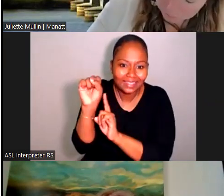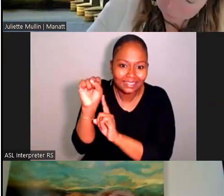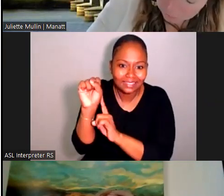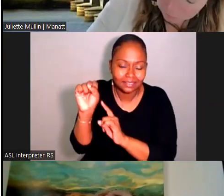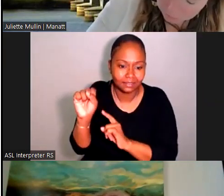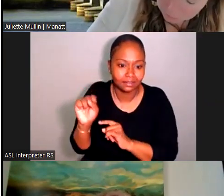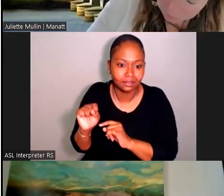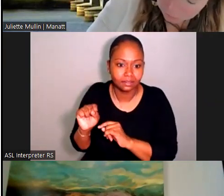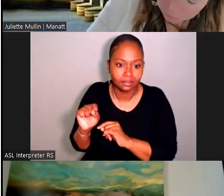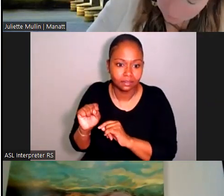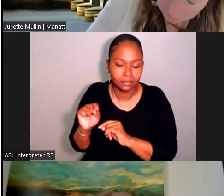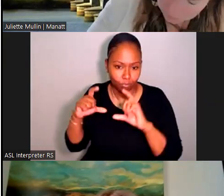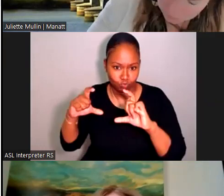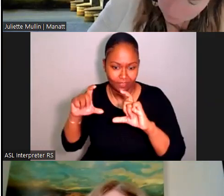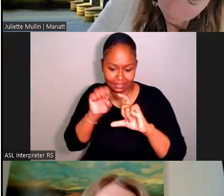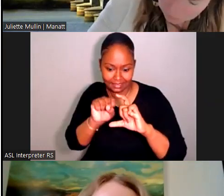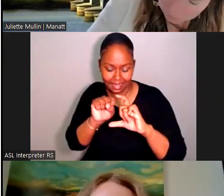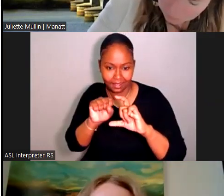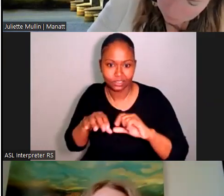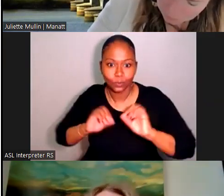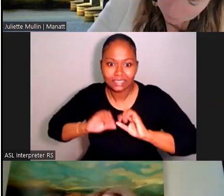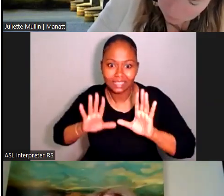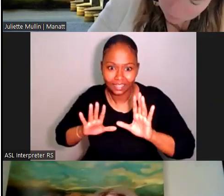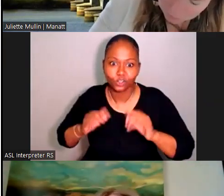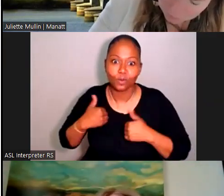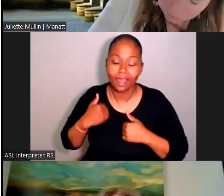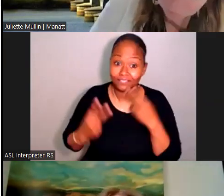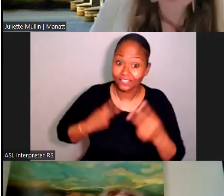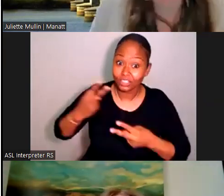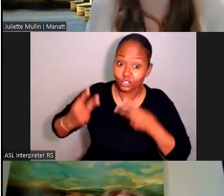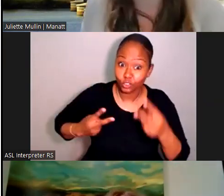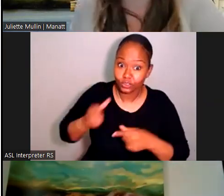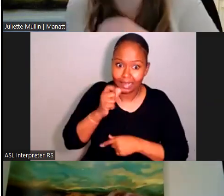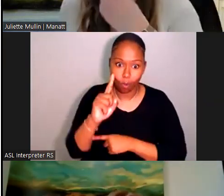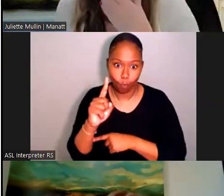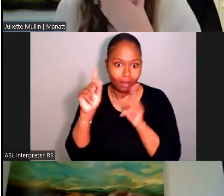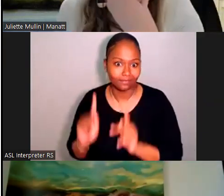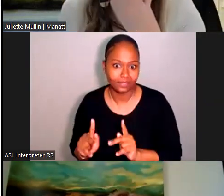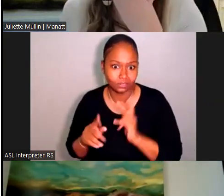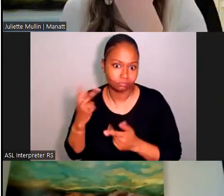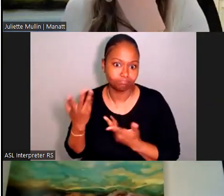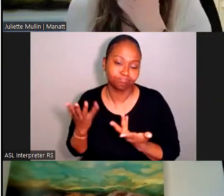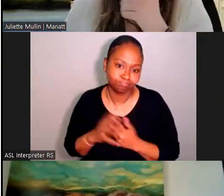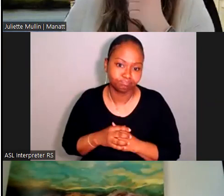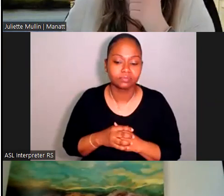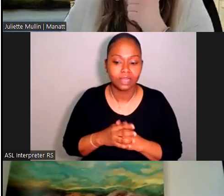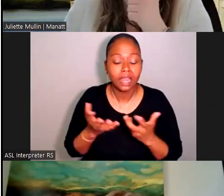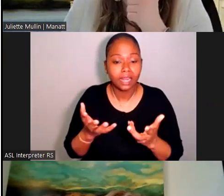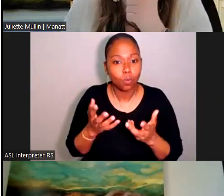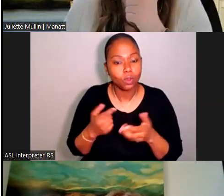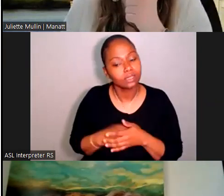that, so it's clear throughout, because you use visitors plural in other places. But I actually wanted to speak to